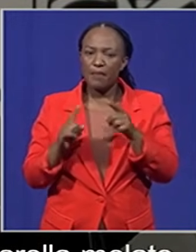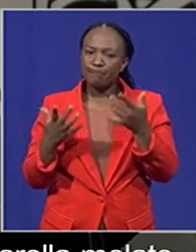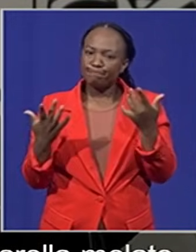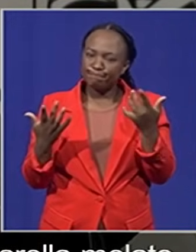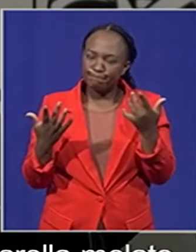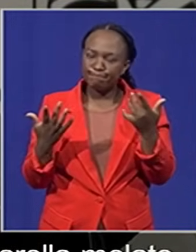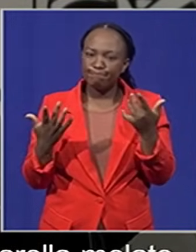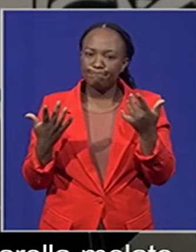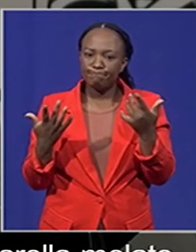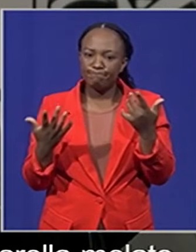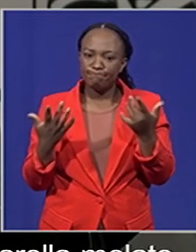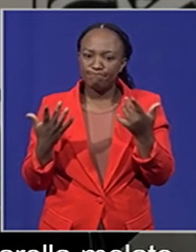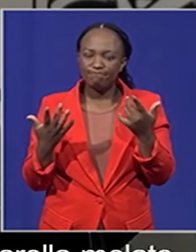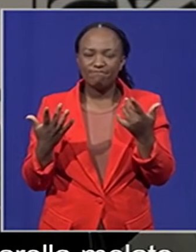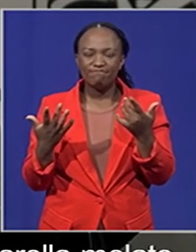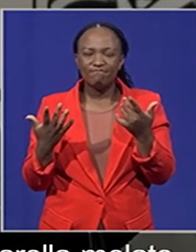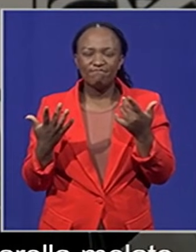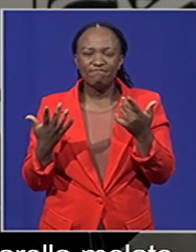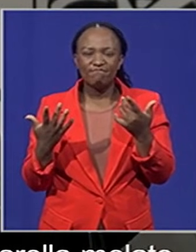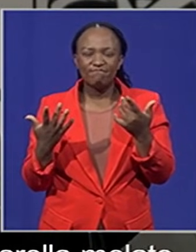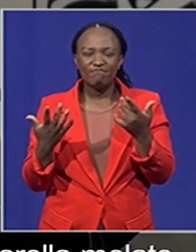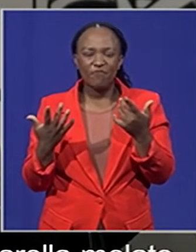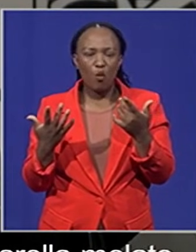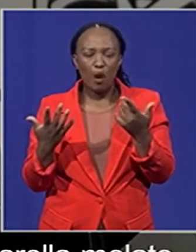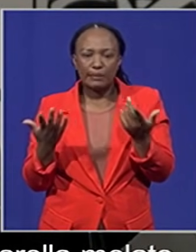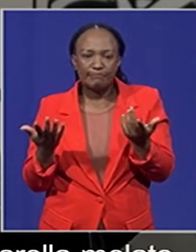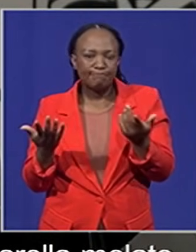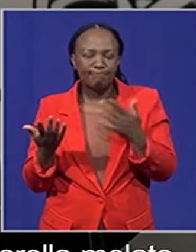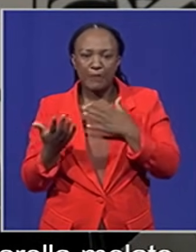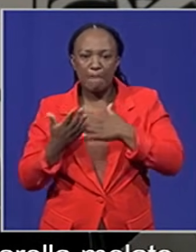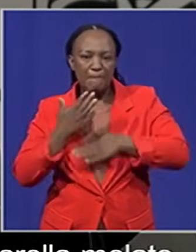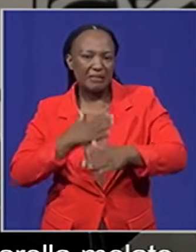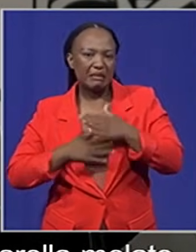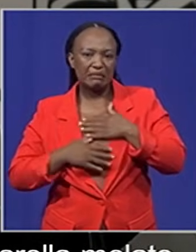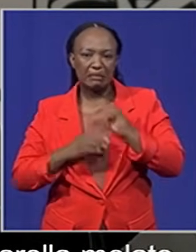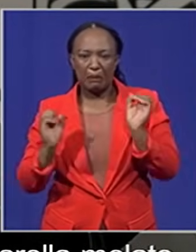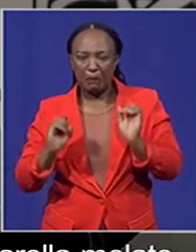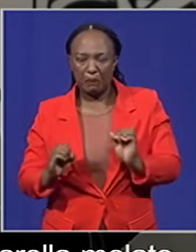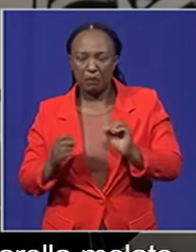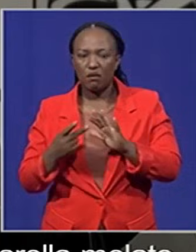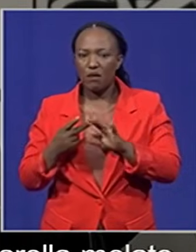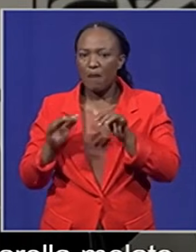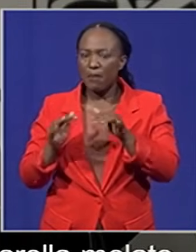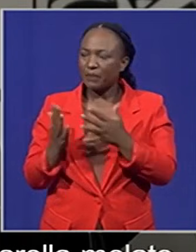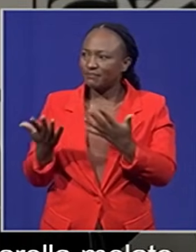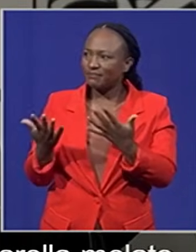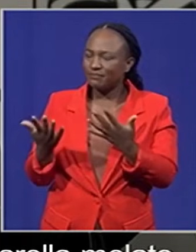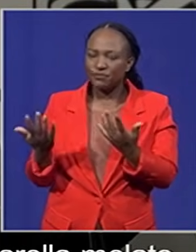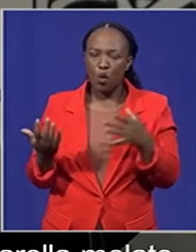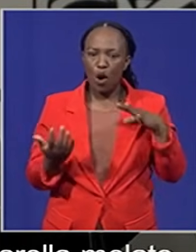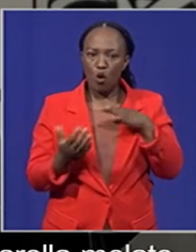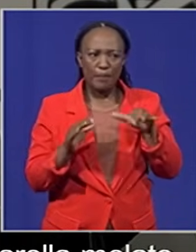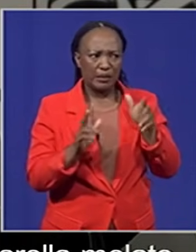and given the impatience to see justice, understandable impatience, because of what emerged in the Zondo Commission,